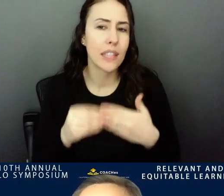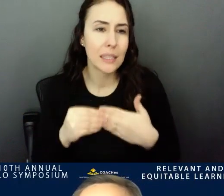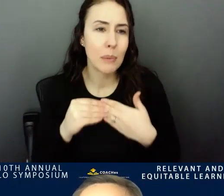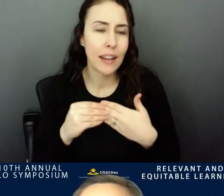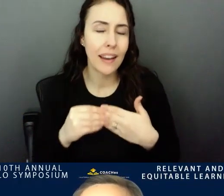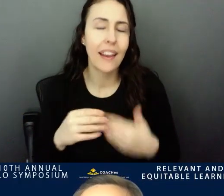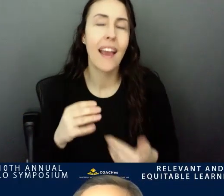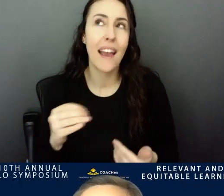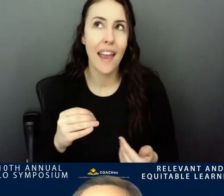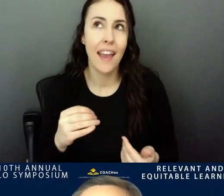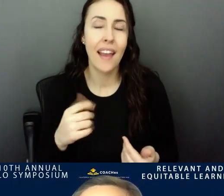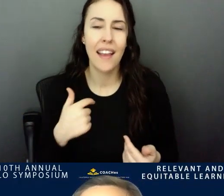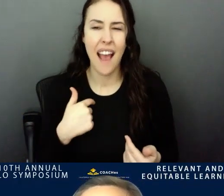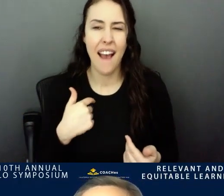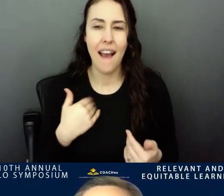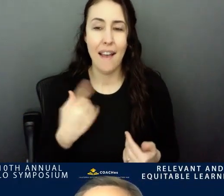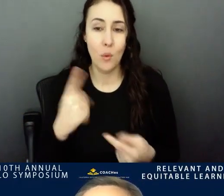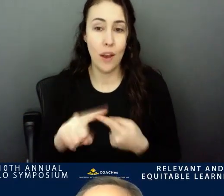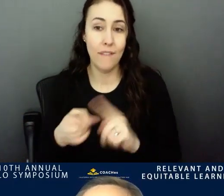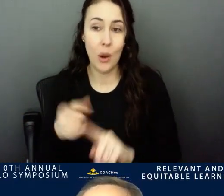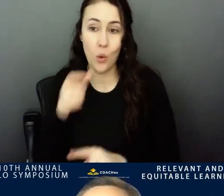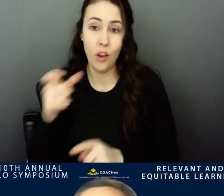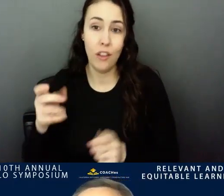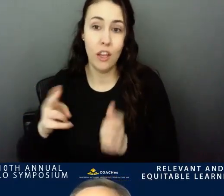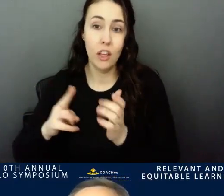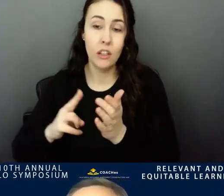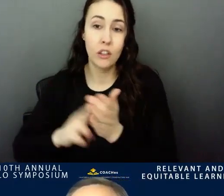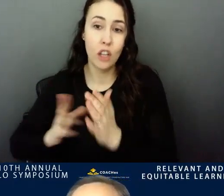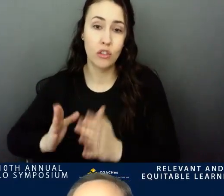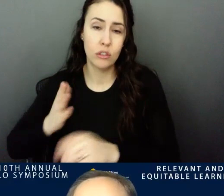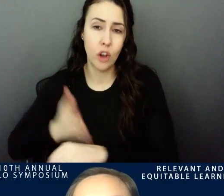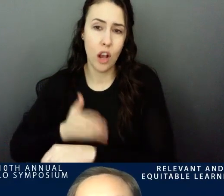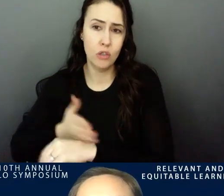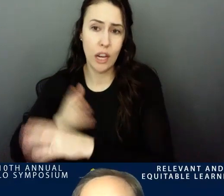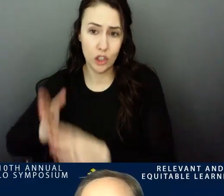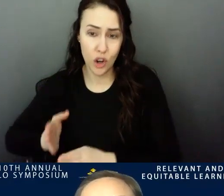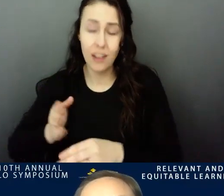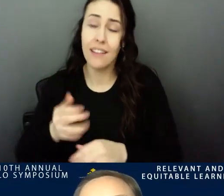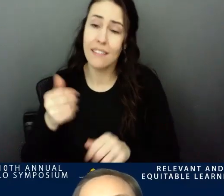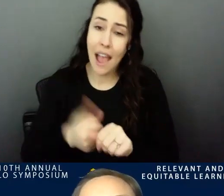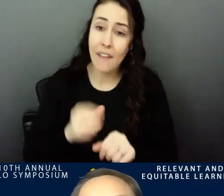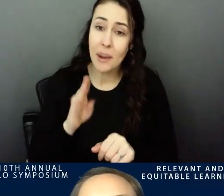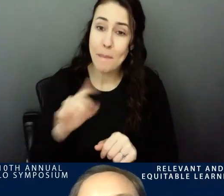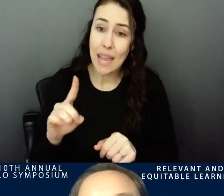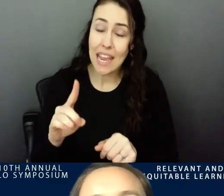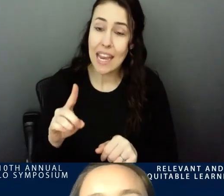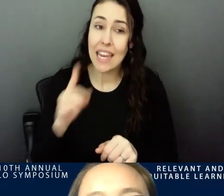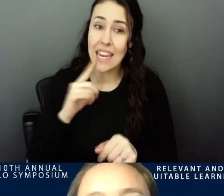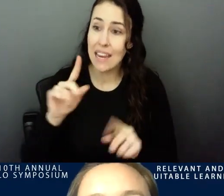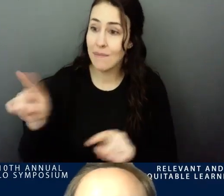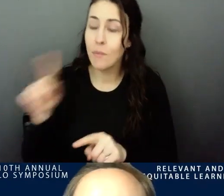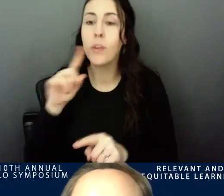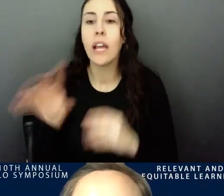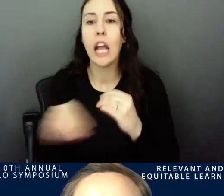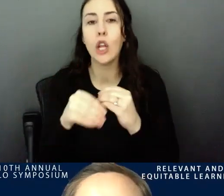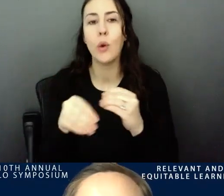friend who's a contractor, and in every bid he goes out for, he includes a line item.